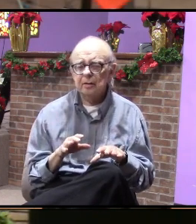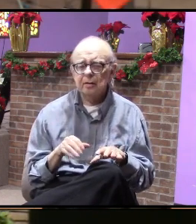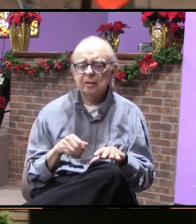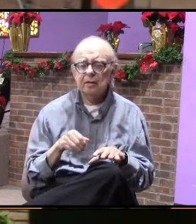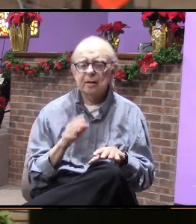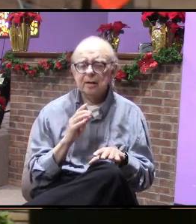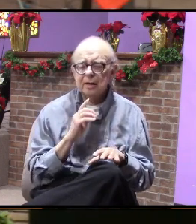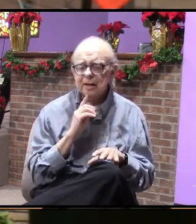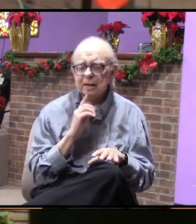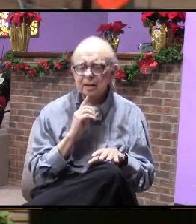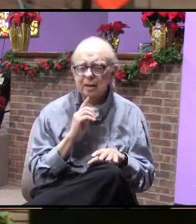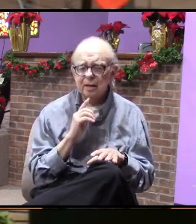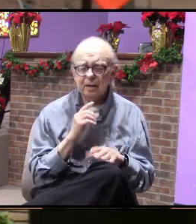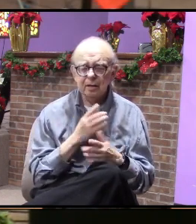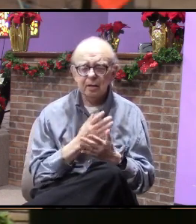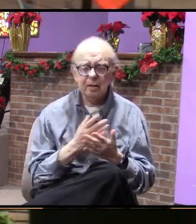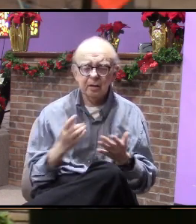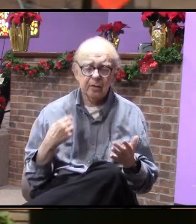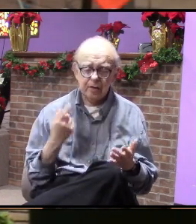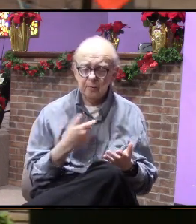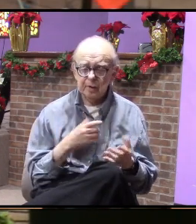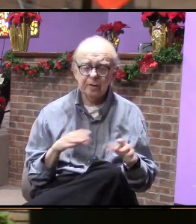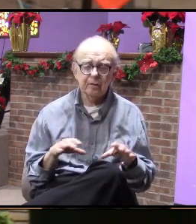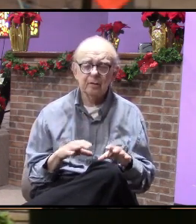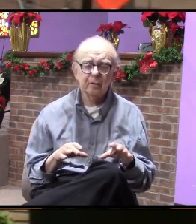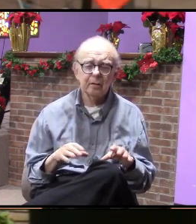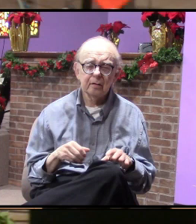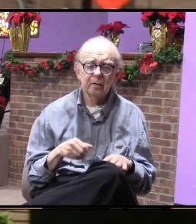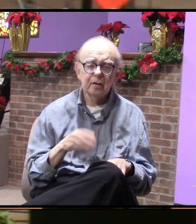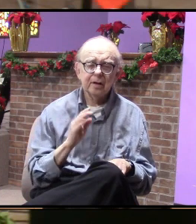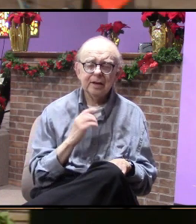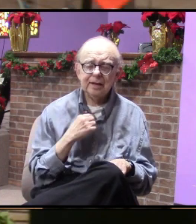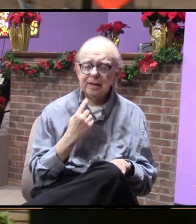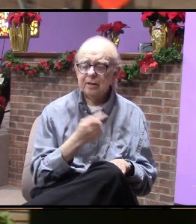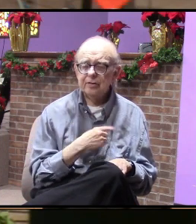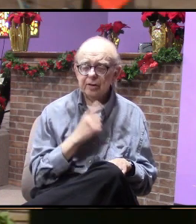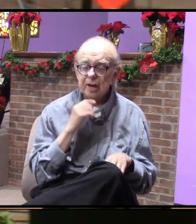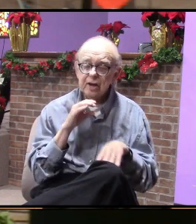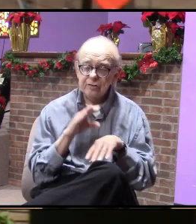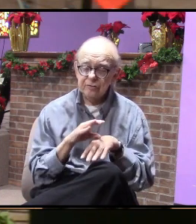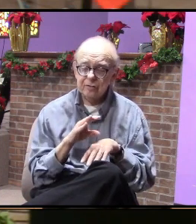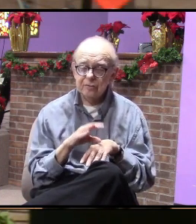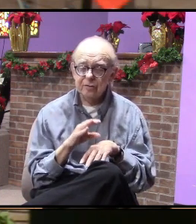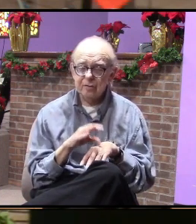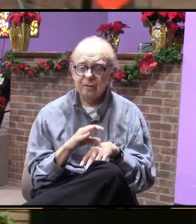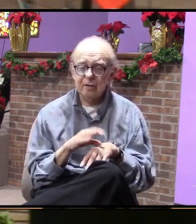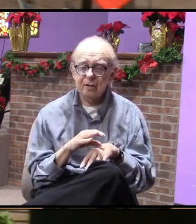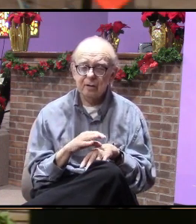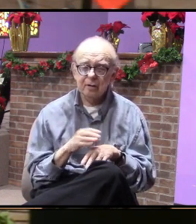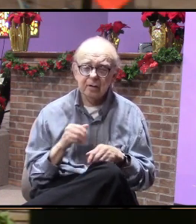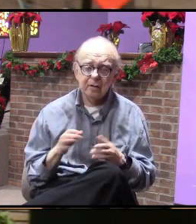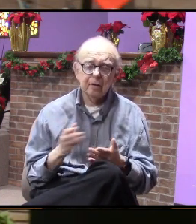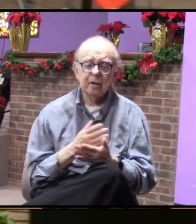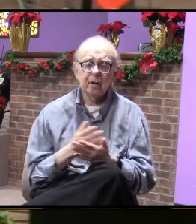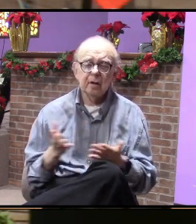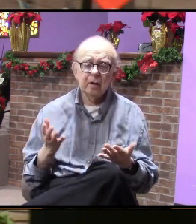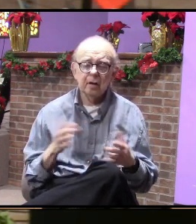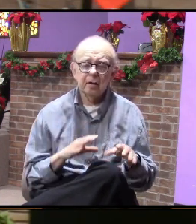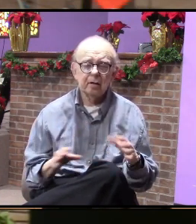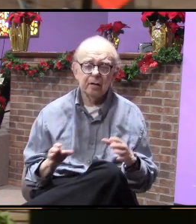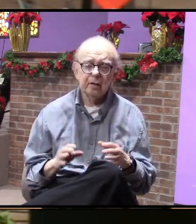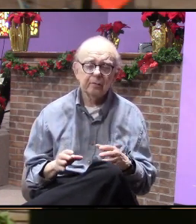said, and everything that we do, he even tells us in church, let everything be done